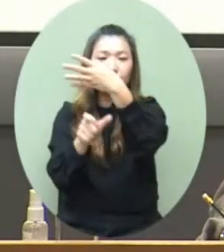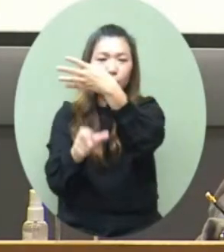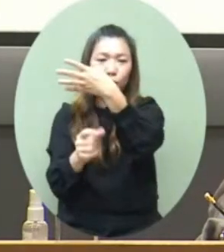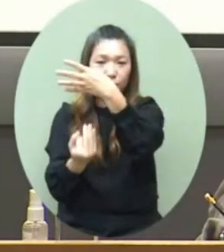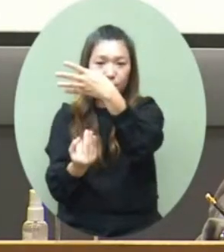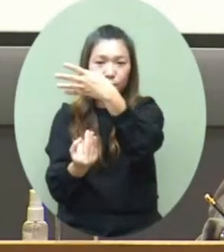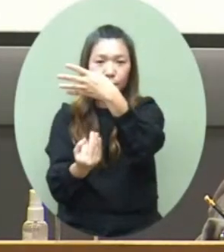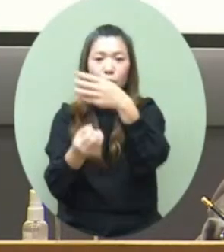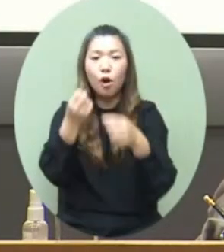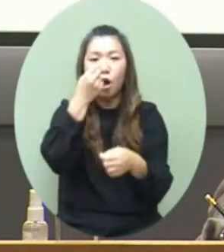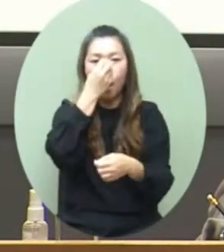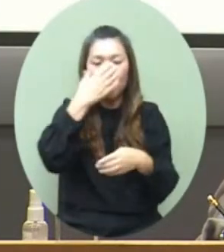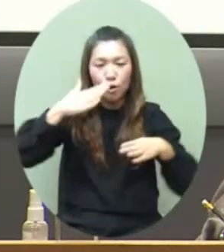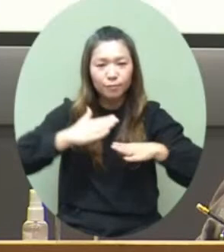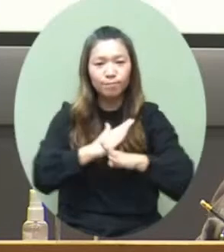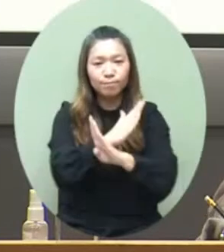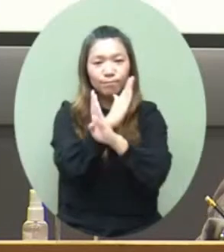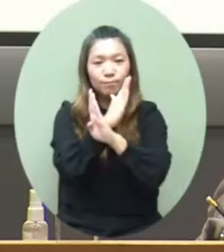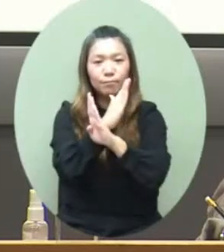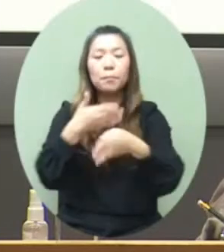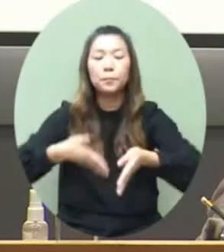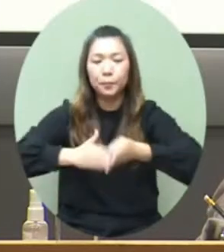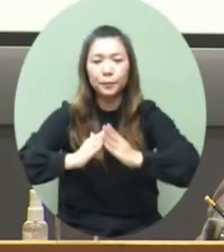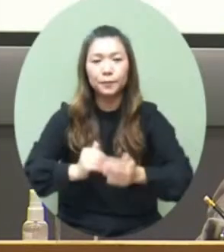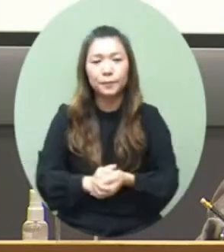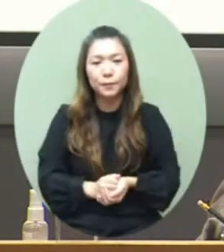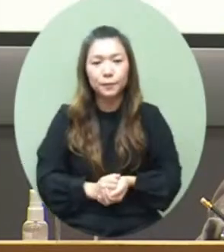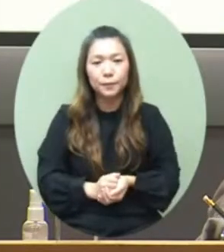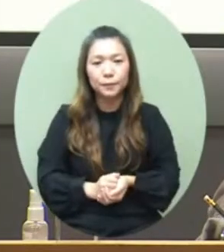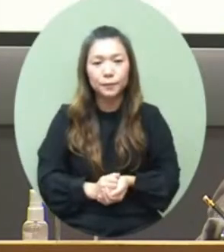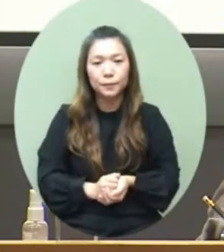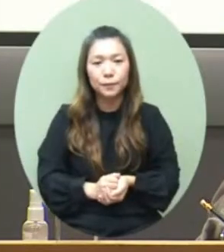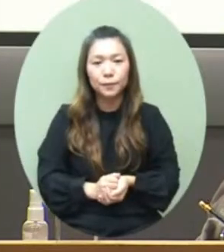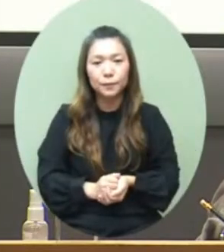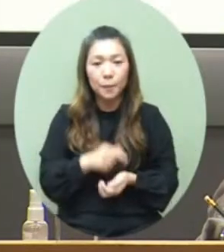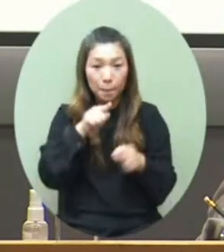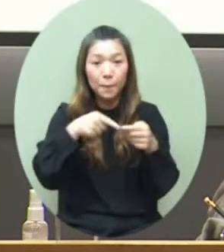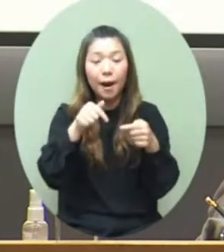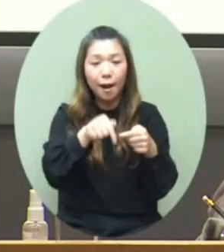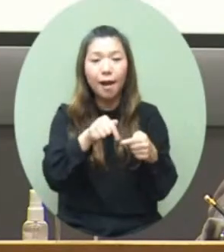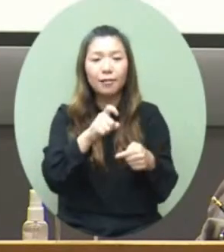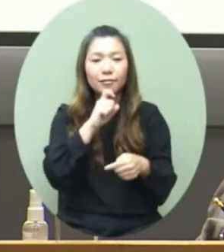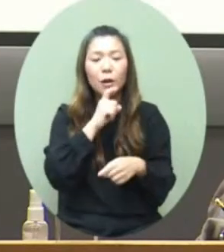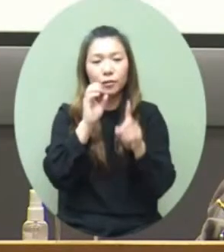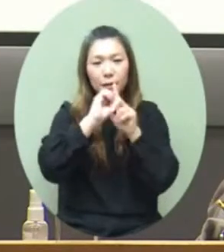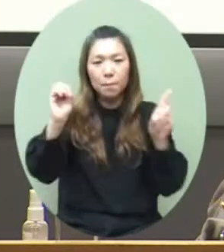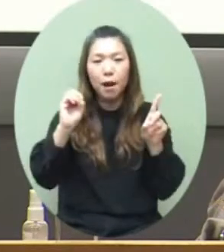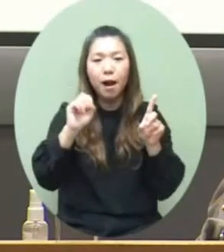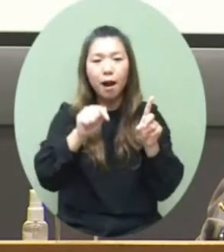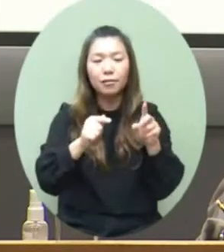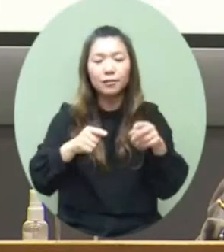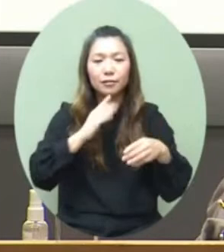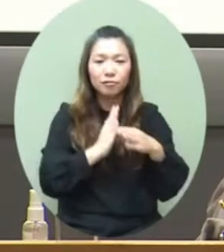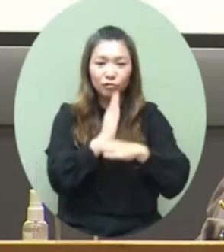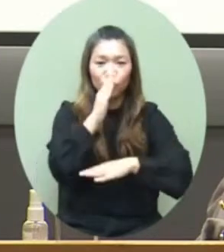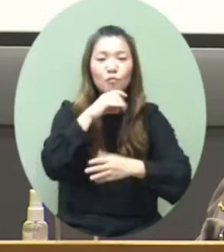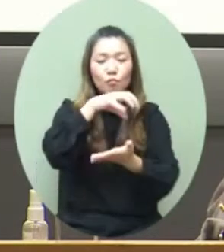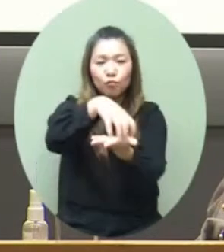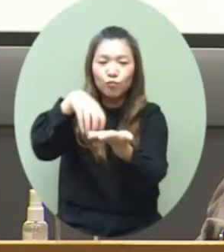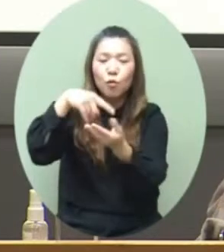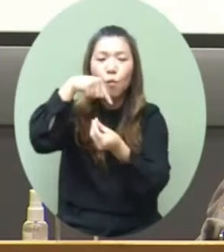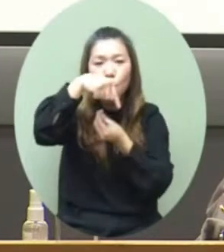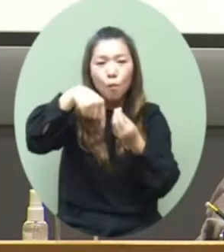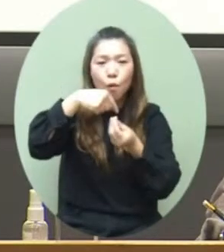first gourmet marketplace will be held on the 29th and the 30th of April at Hong Kong Convention Exhibition Centre.